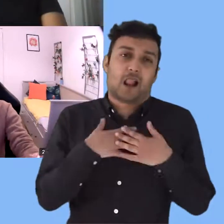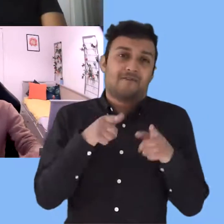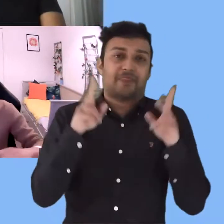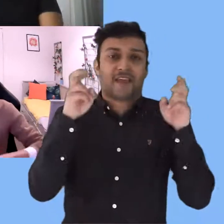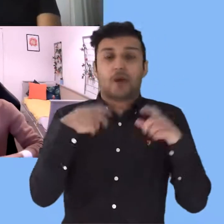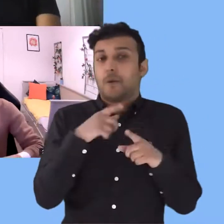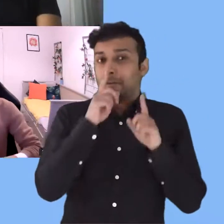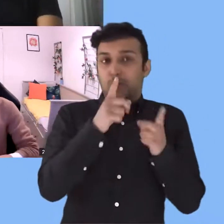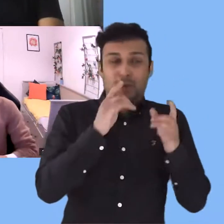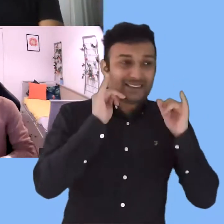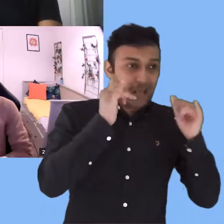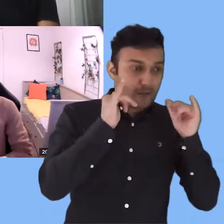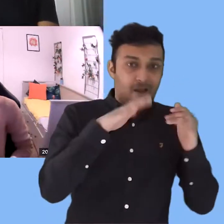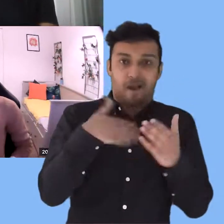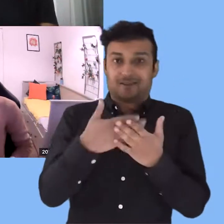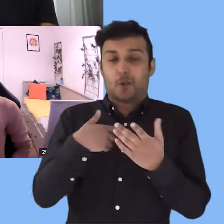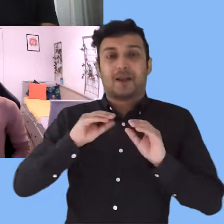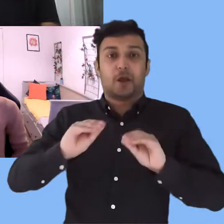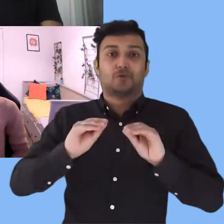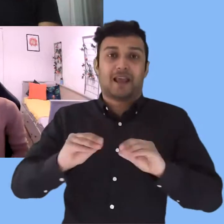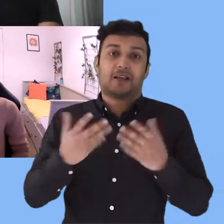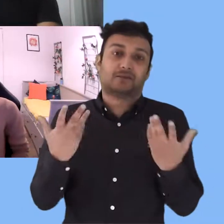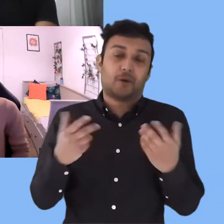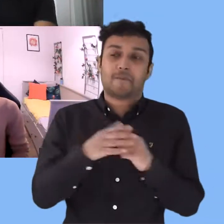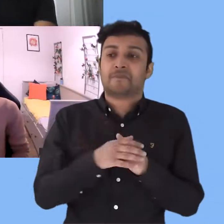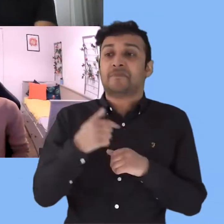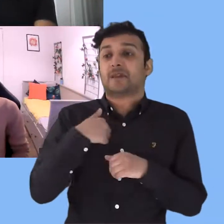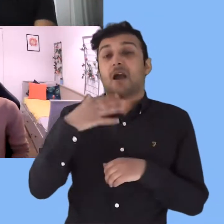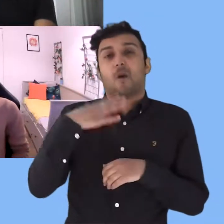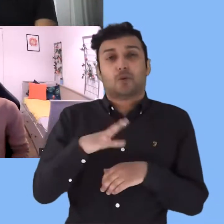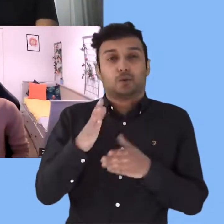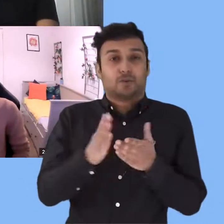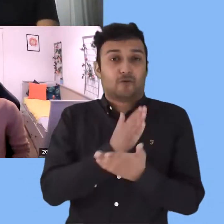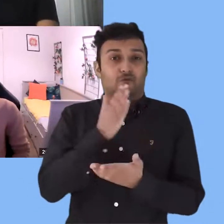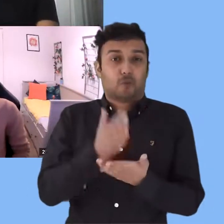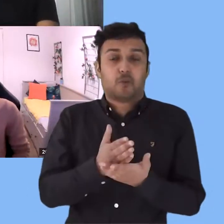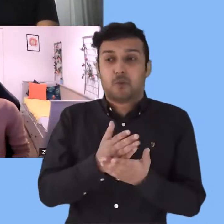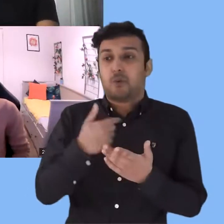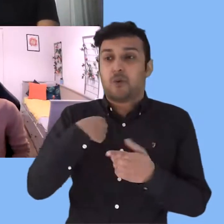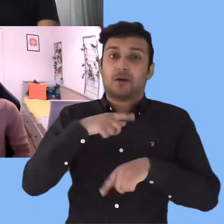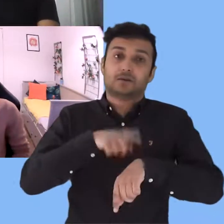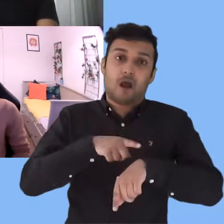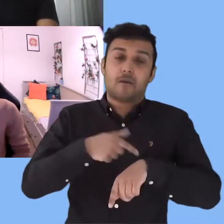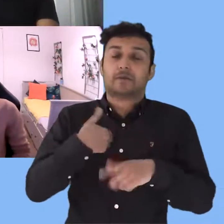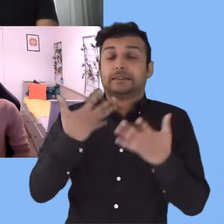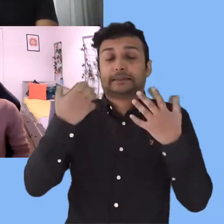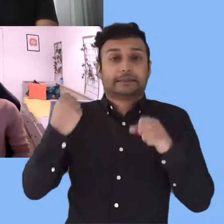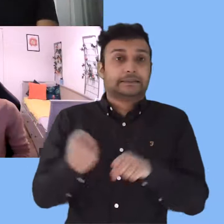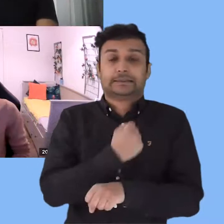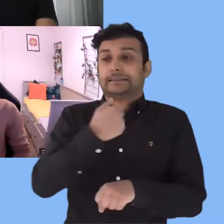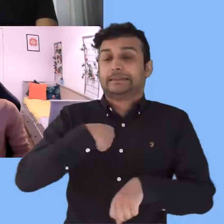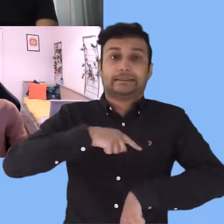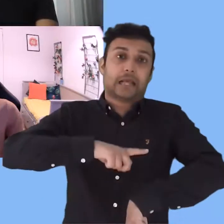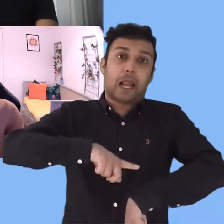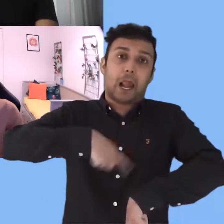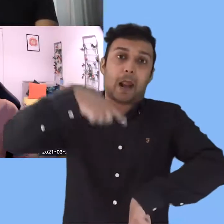and we haven't had nearly half as long as I'd want to have with this discussion, but I'm just hoping it's a starter